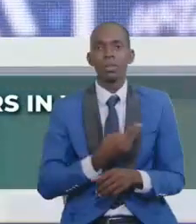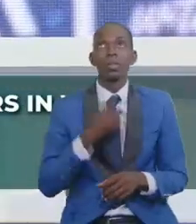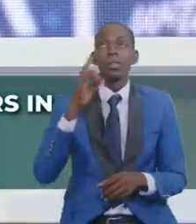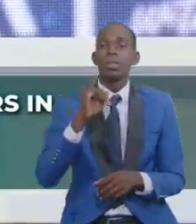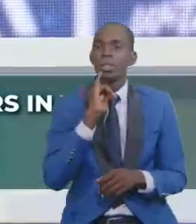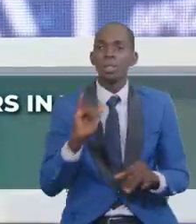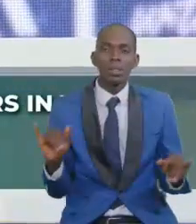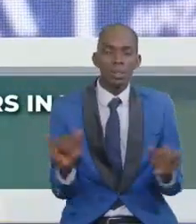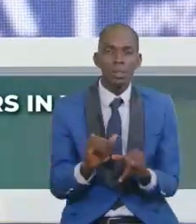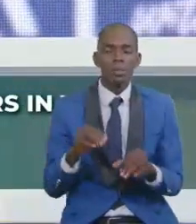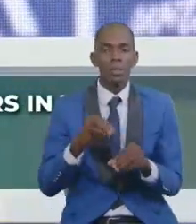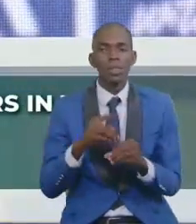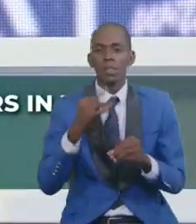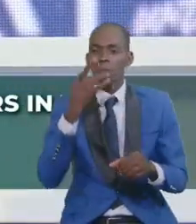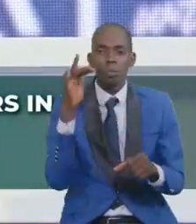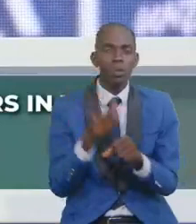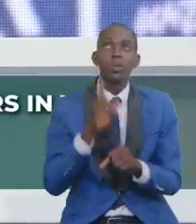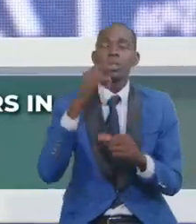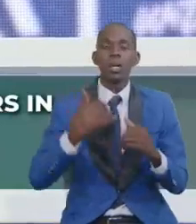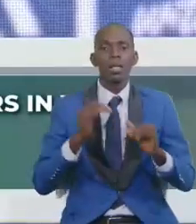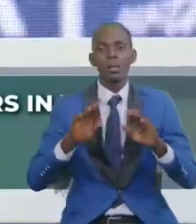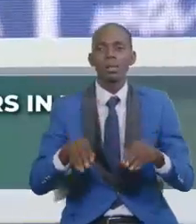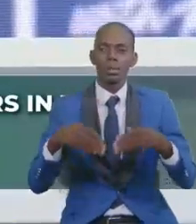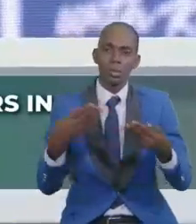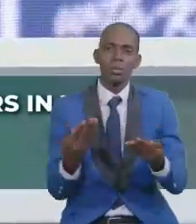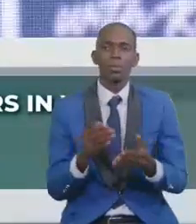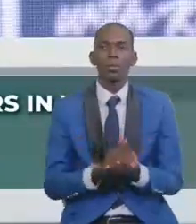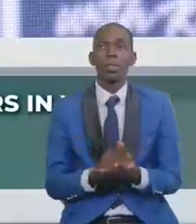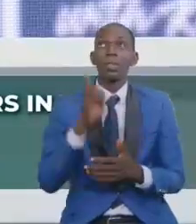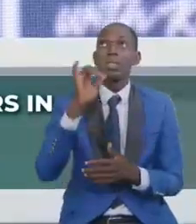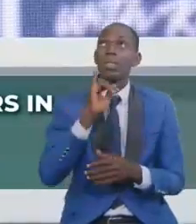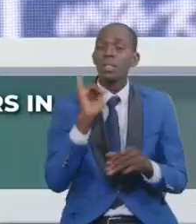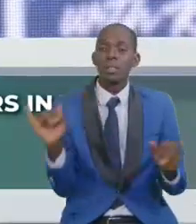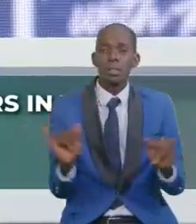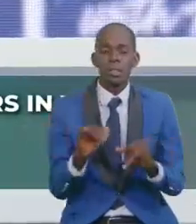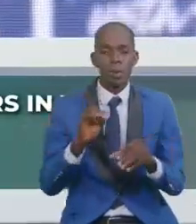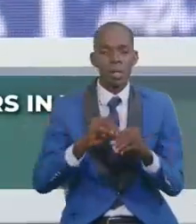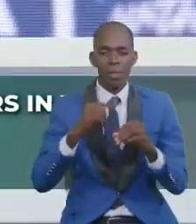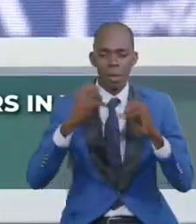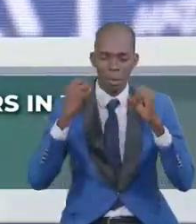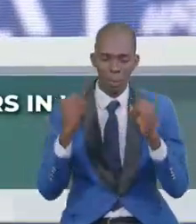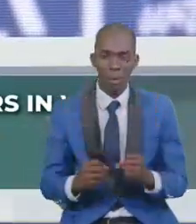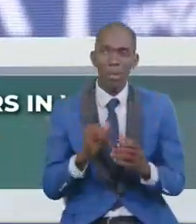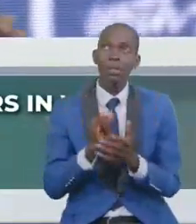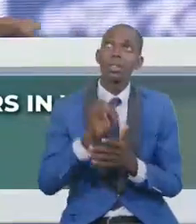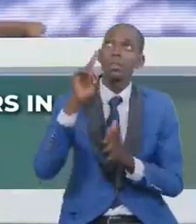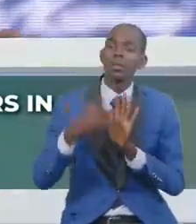in the promises he has given. It's the same in the power that he